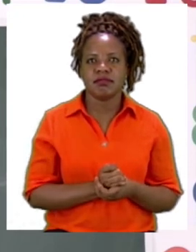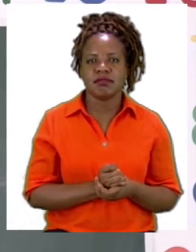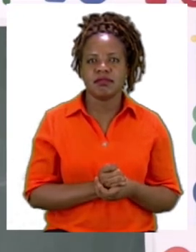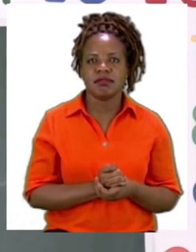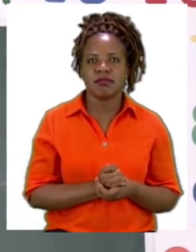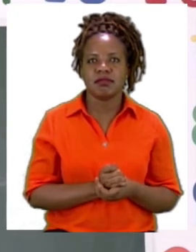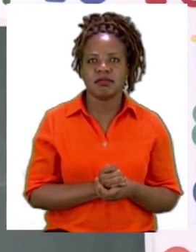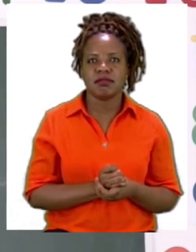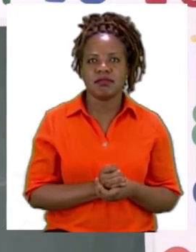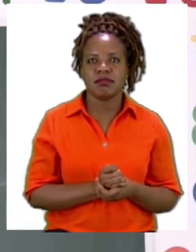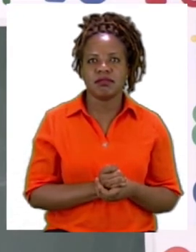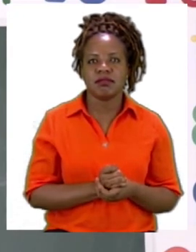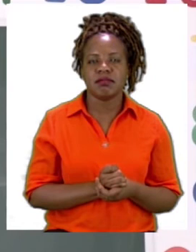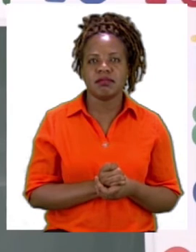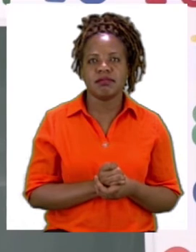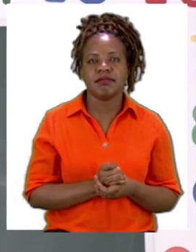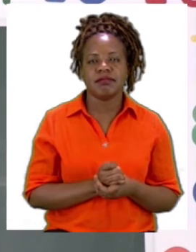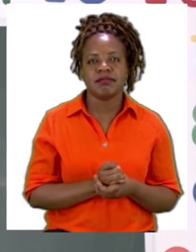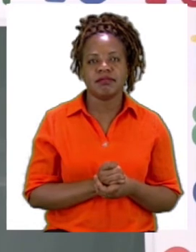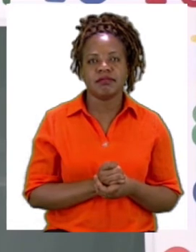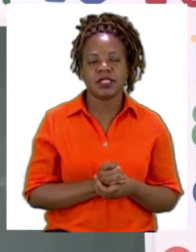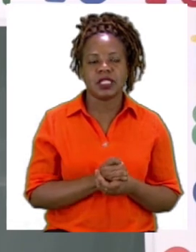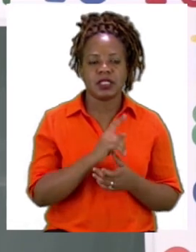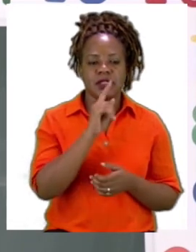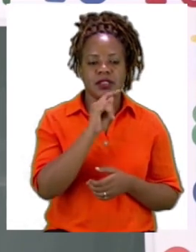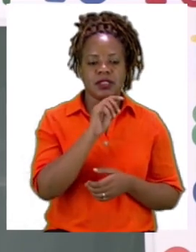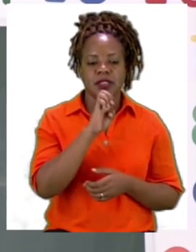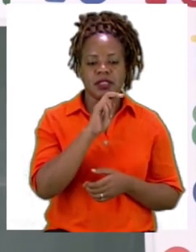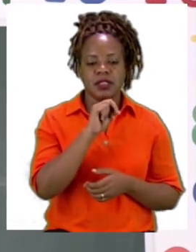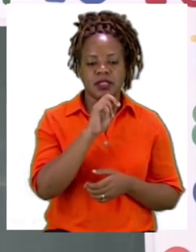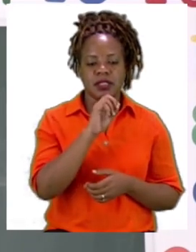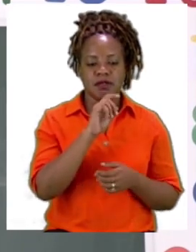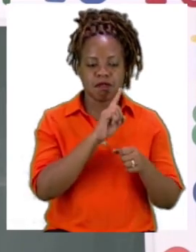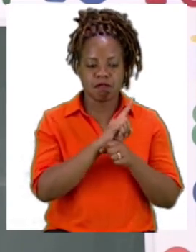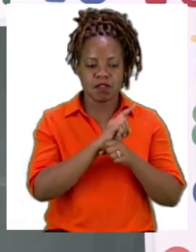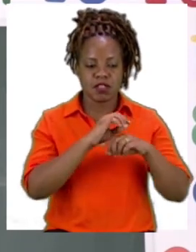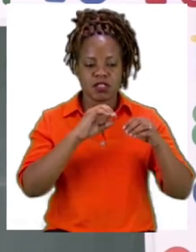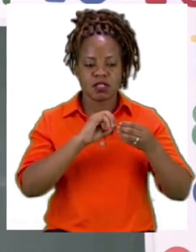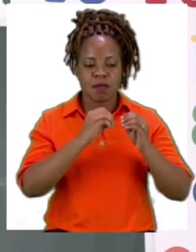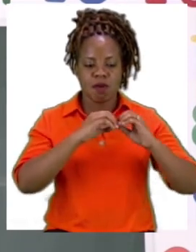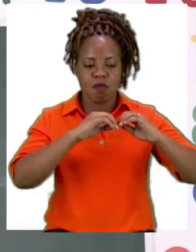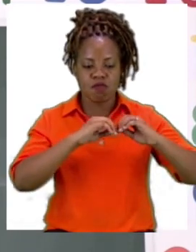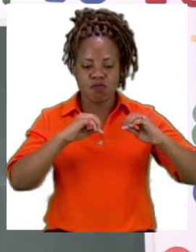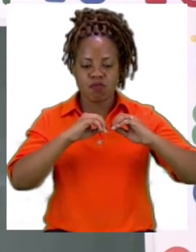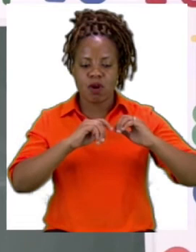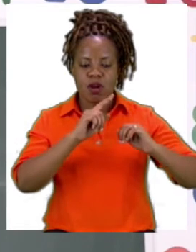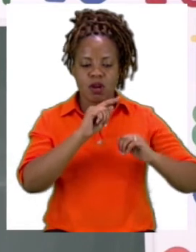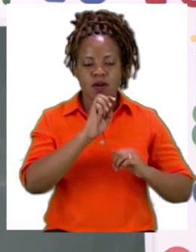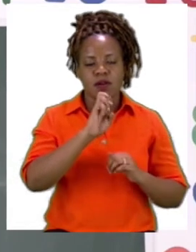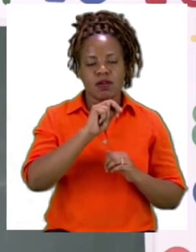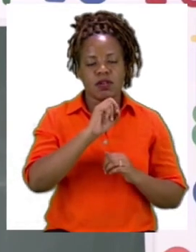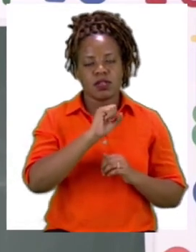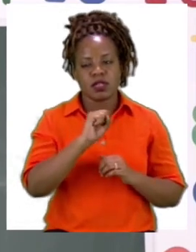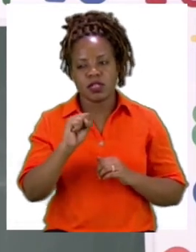So now we have completed the second part where we have decomposed, and now we are going to put it back